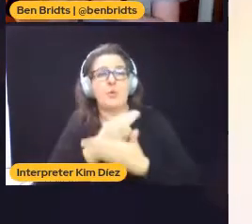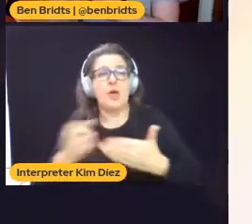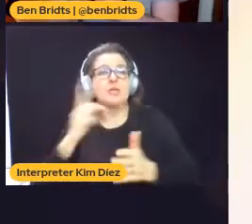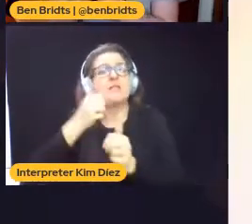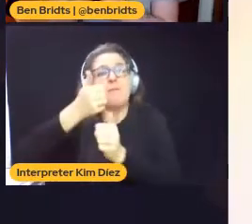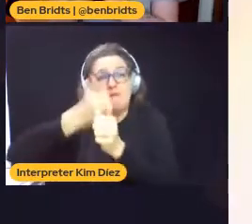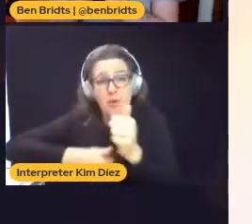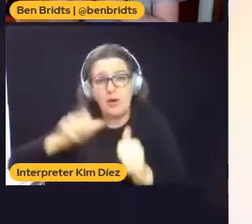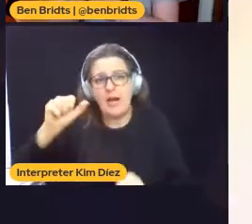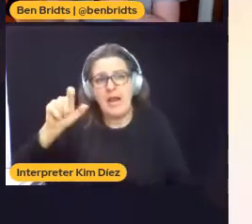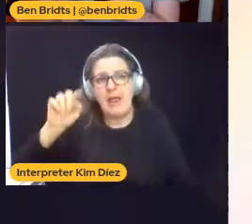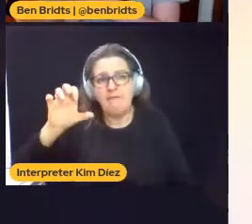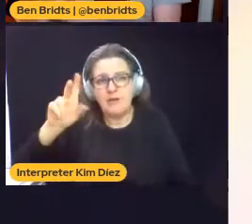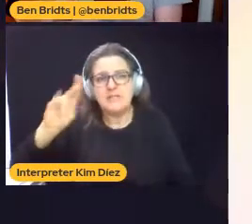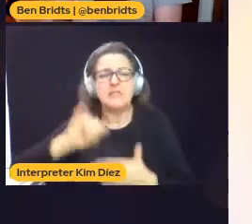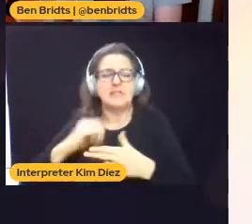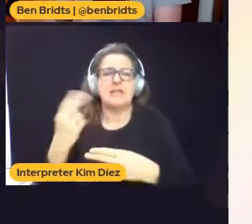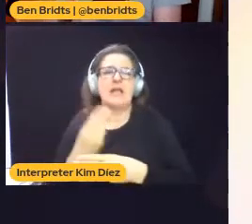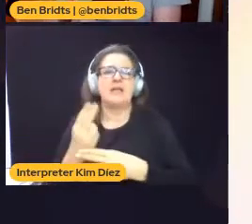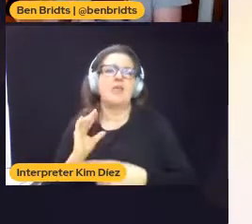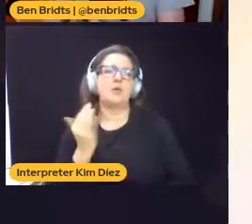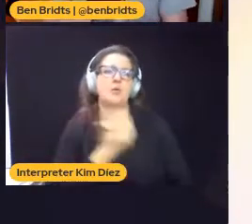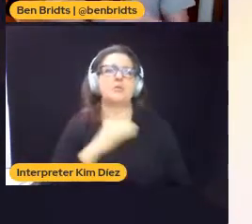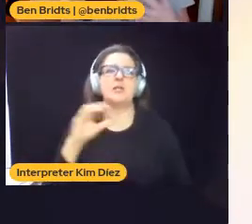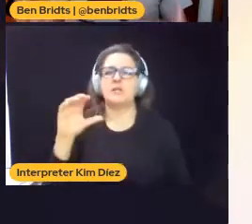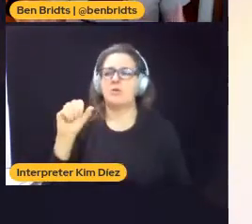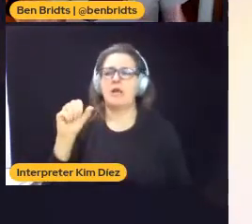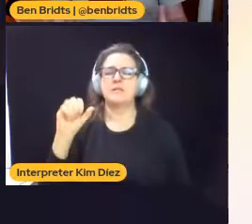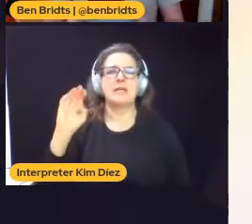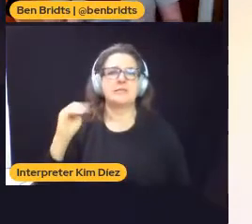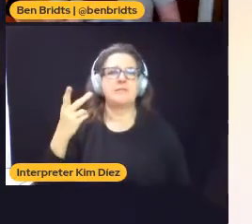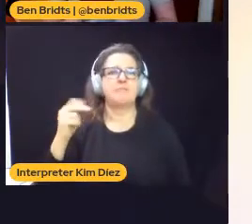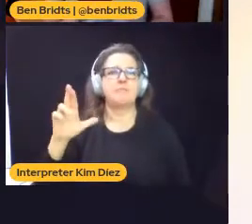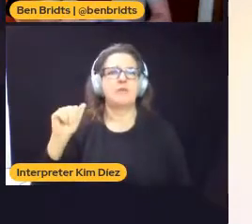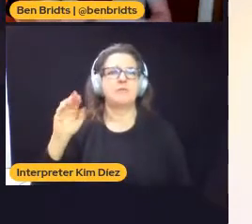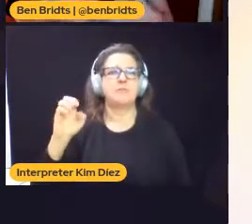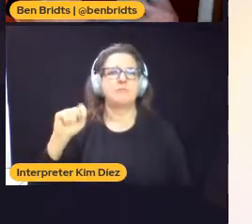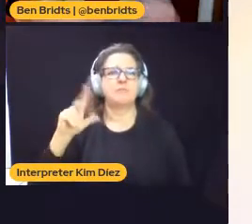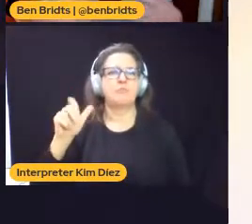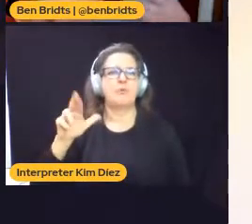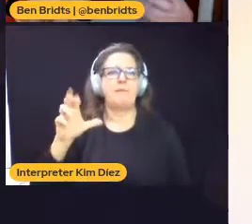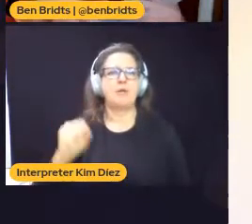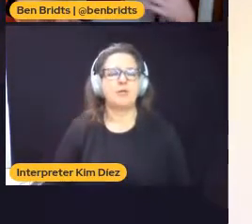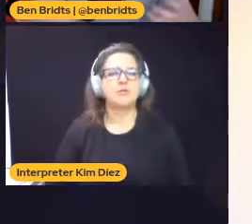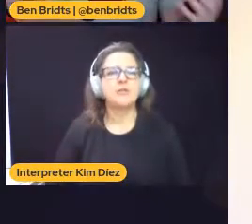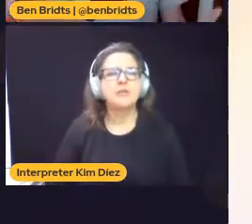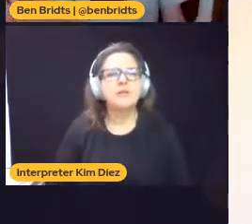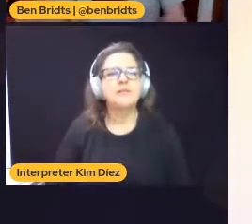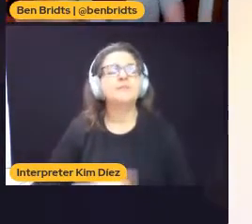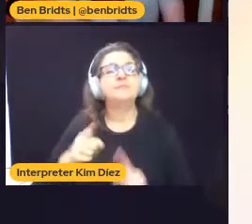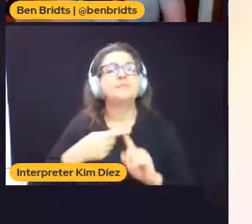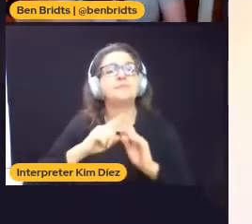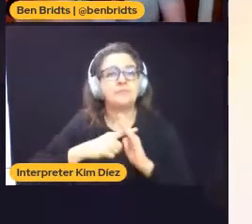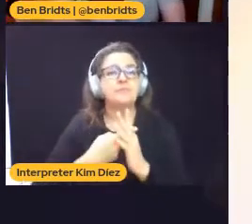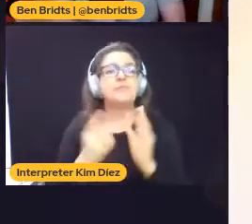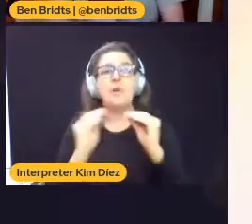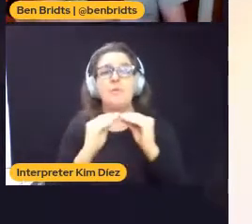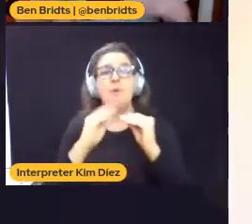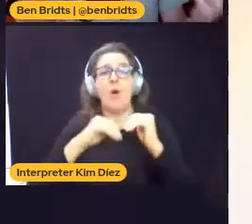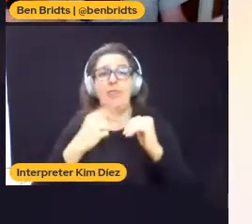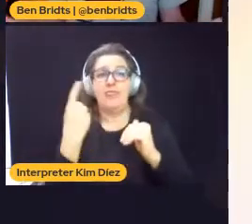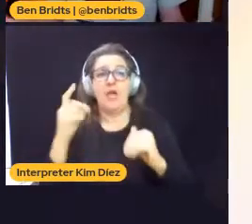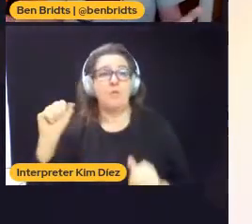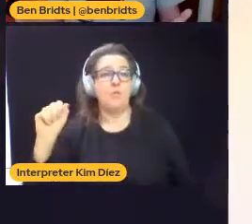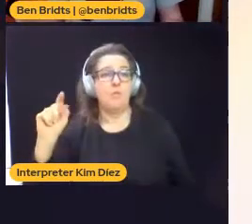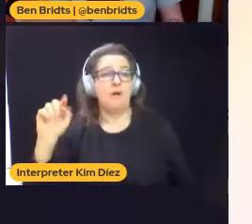uses our SSM parameter. So once you start having a little bit of more than one stack